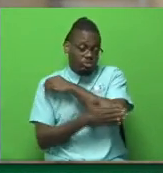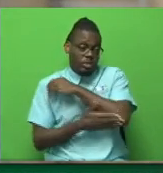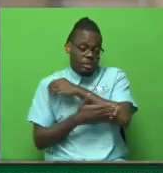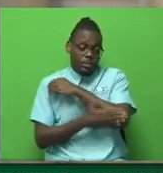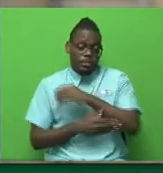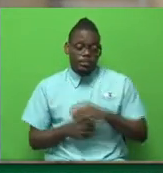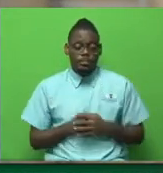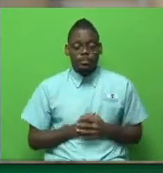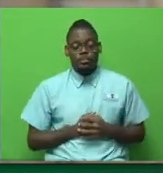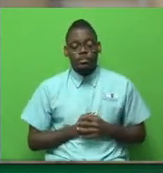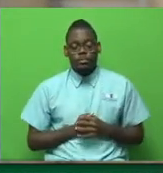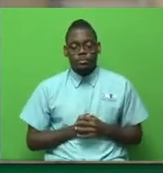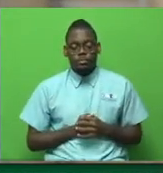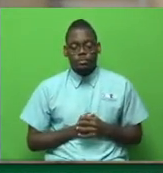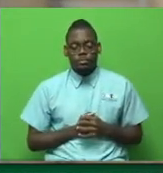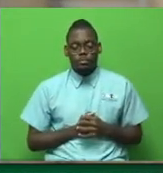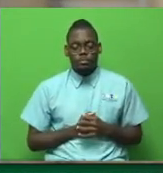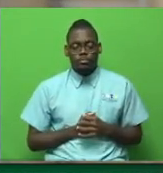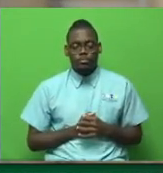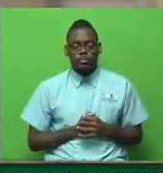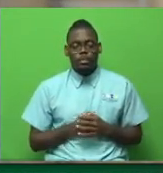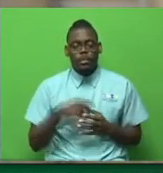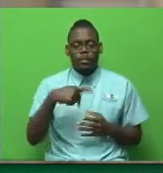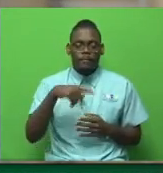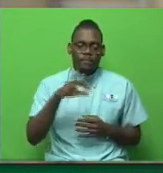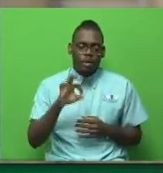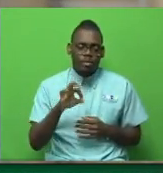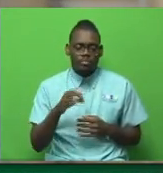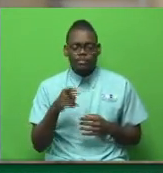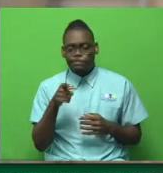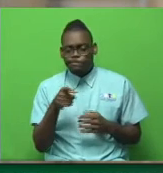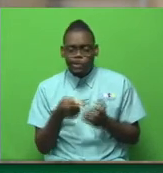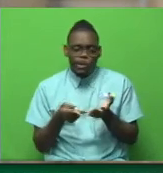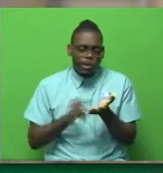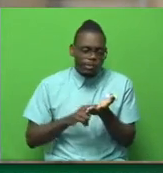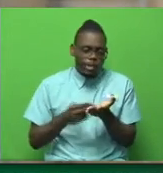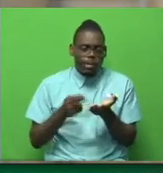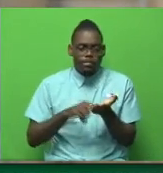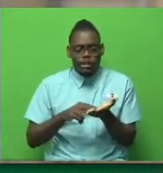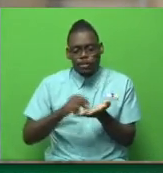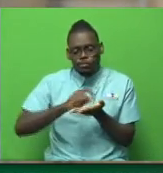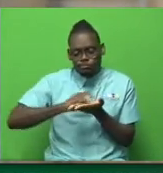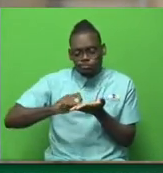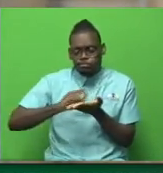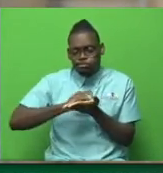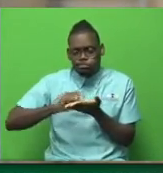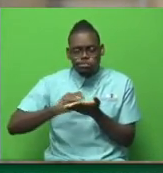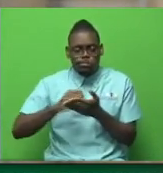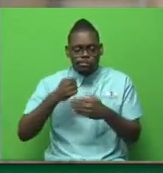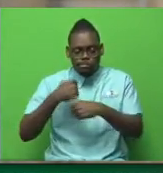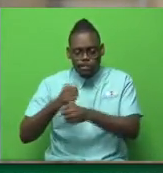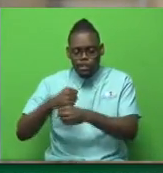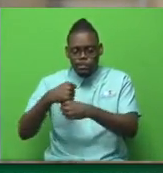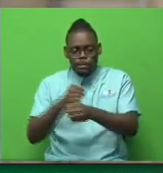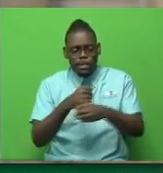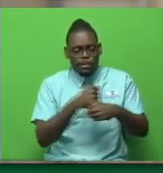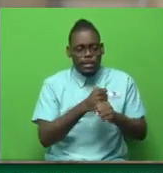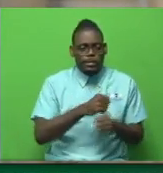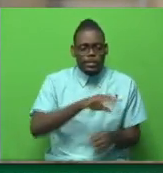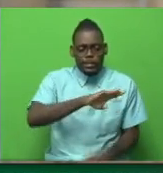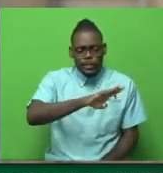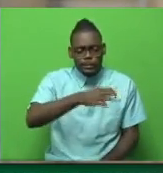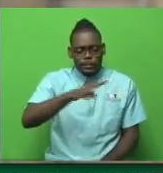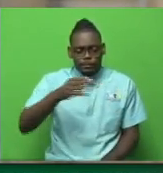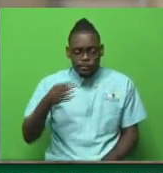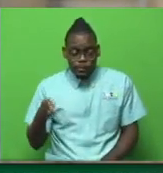signed agreements with 35 companies to manufacture generic versions of Pfizer's life-saving covid-19 packs of a